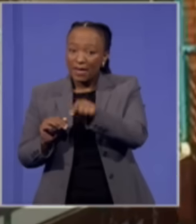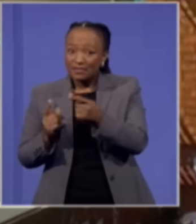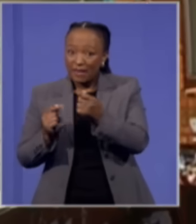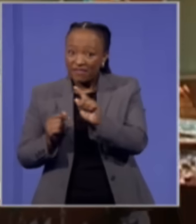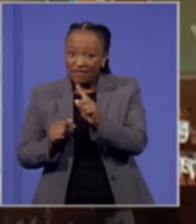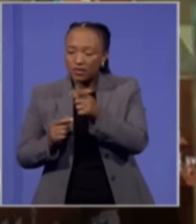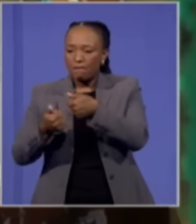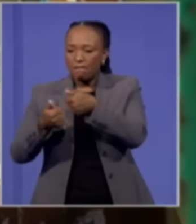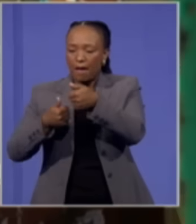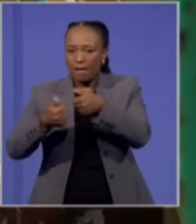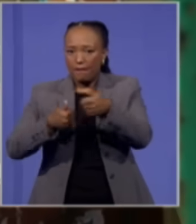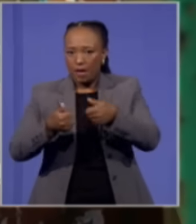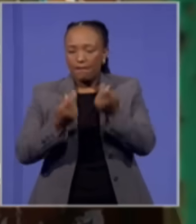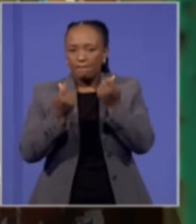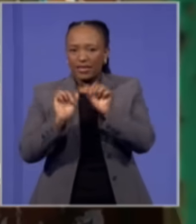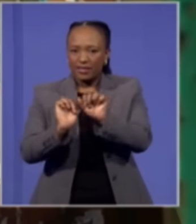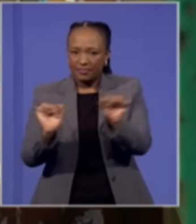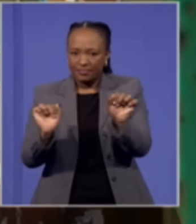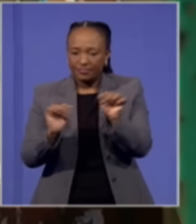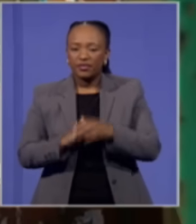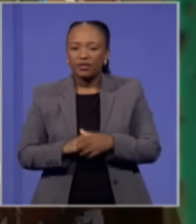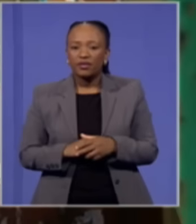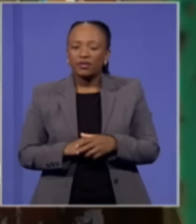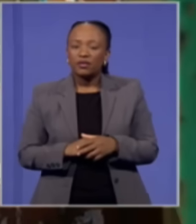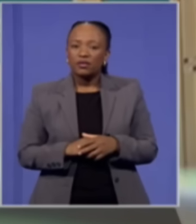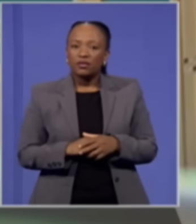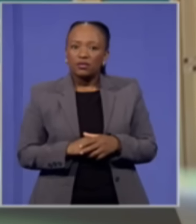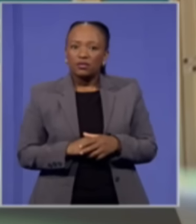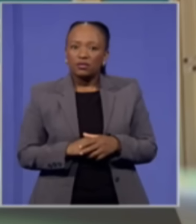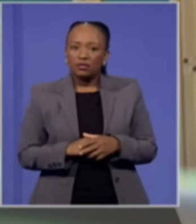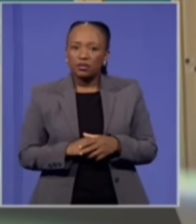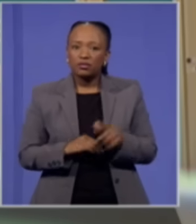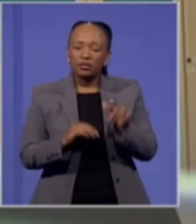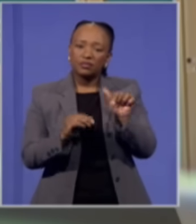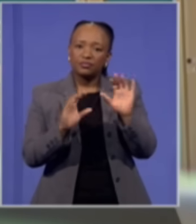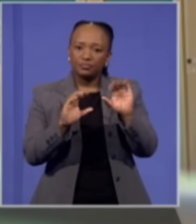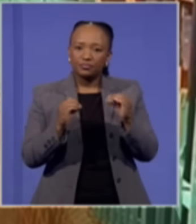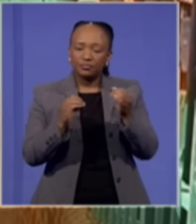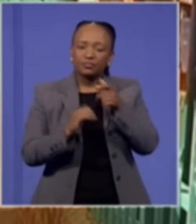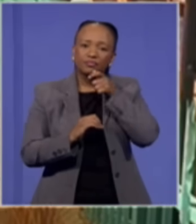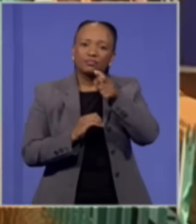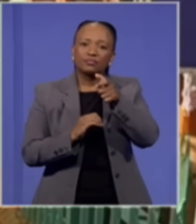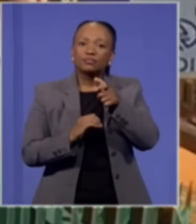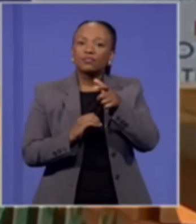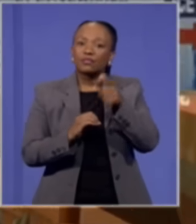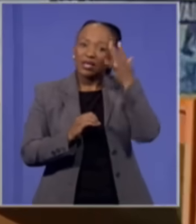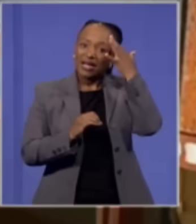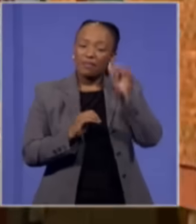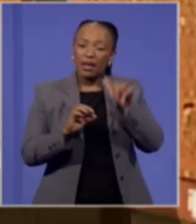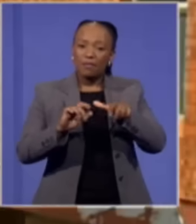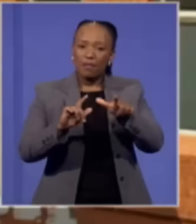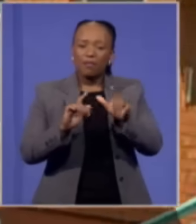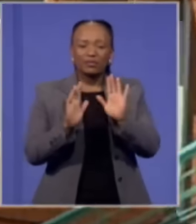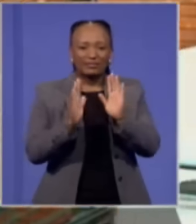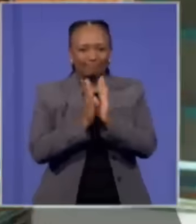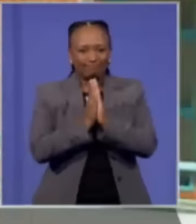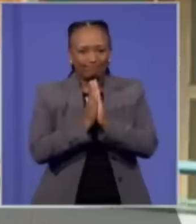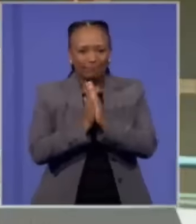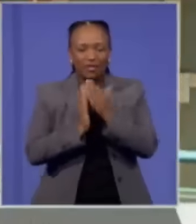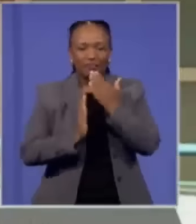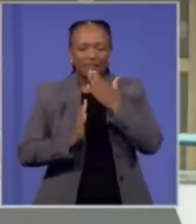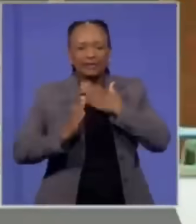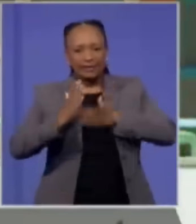first. Mekgatlo ba ile yona e beilwe ka sehloho mohatong ona. Mmuso wa Limpopo o kopile hore ho be le mamellano wa ntori o ntse